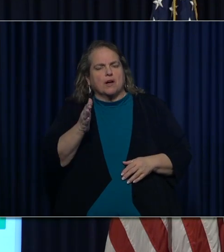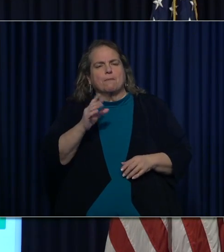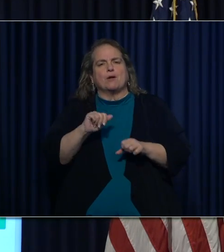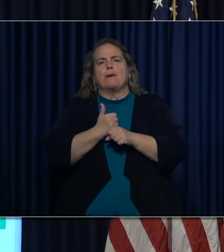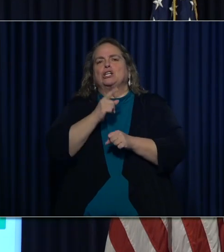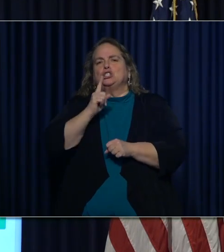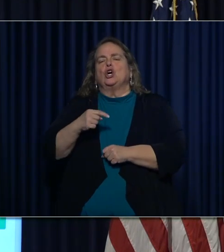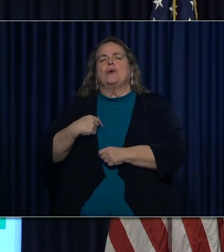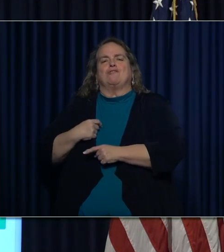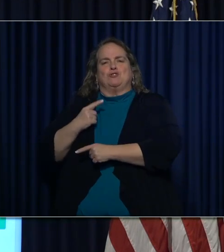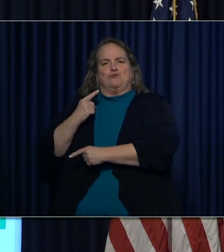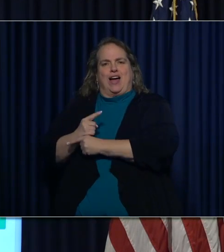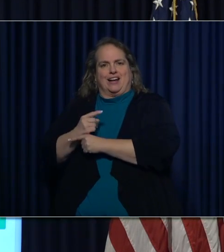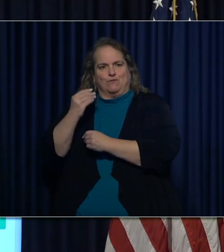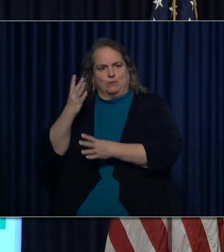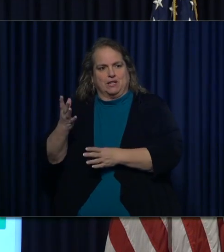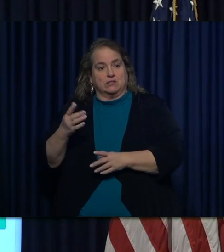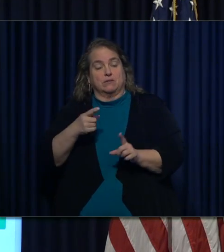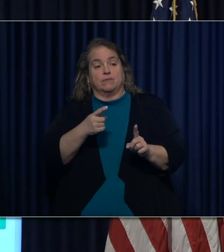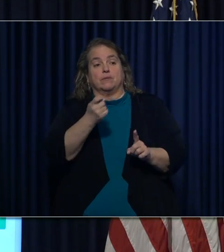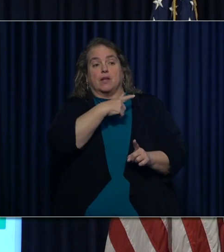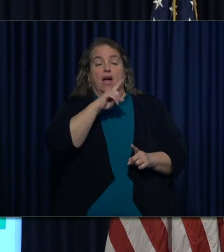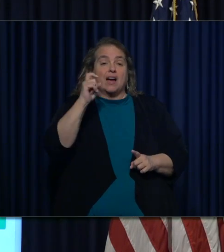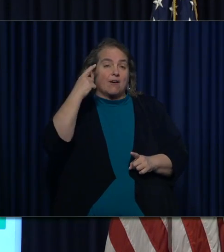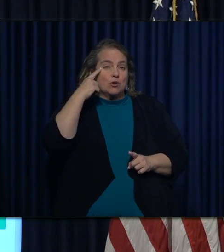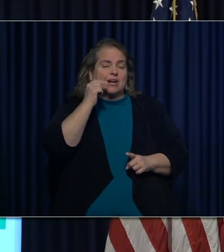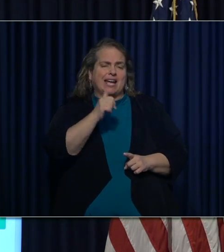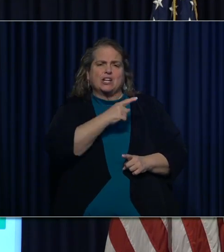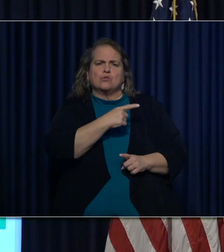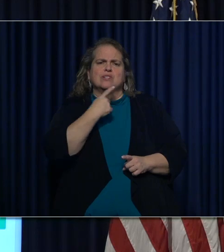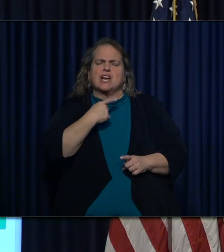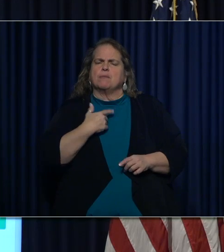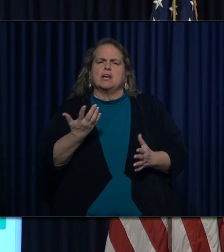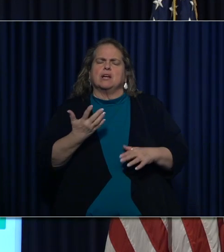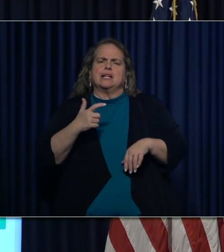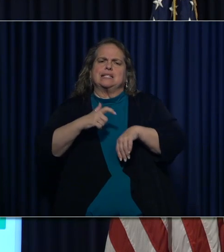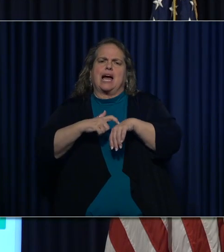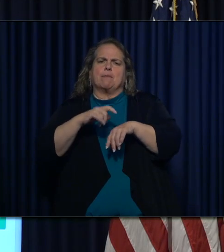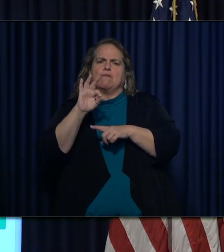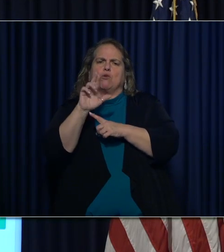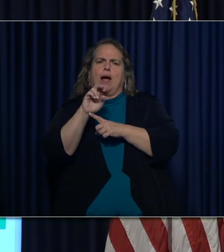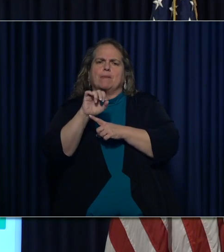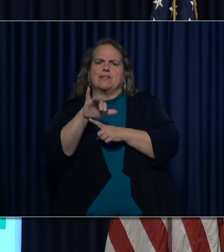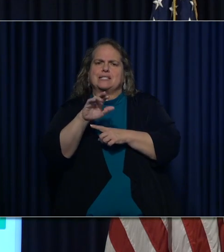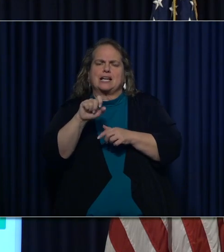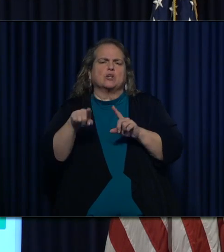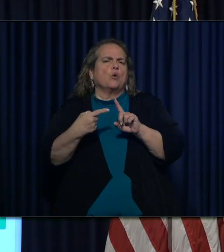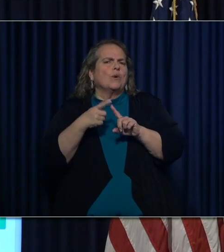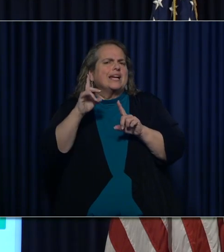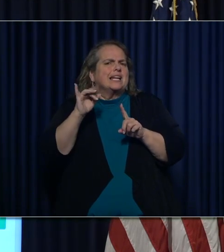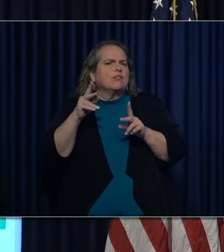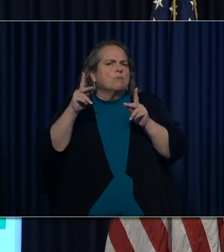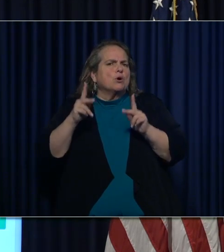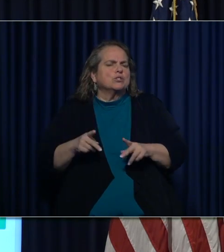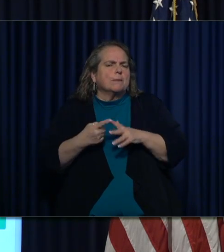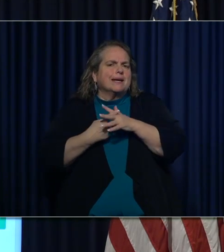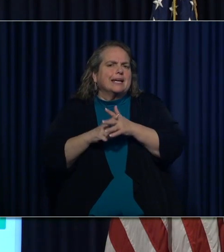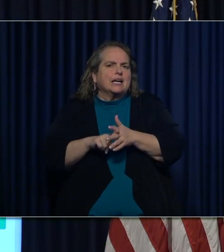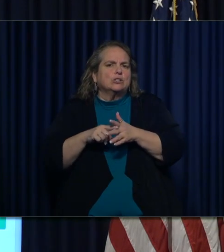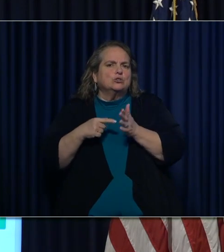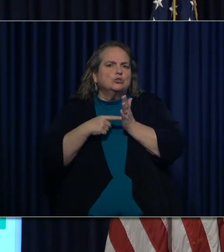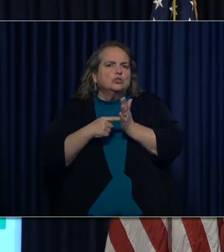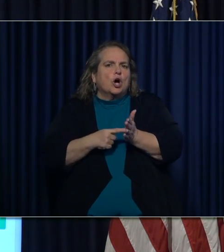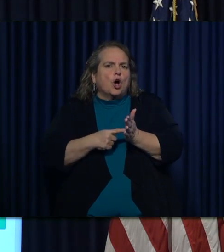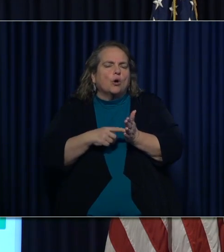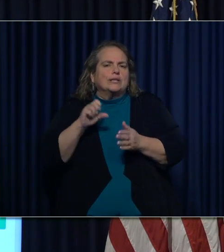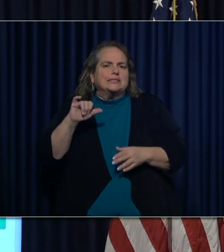reliable information. Governor, can you walk us through the time frame for this case? So when did this person begin showing symptoms? When did they